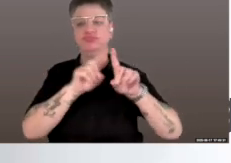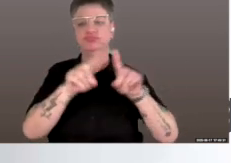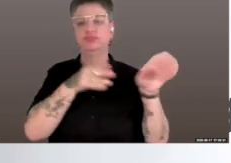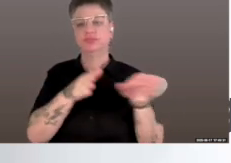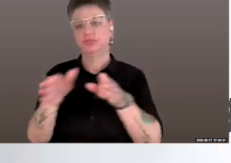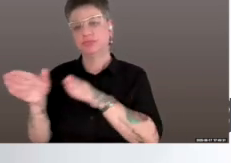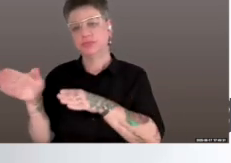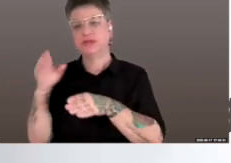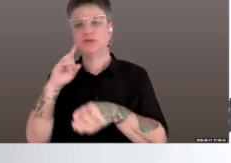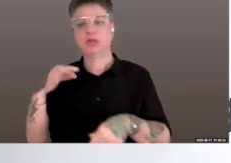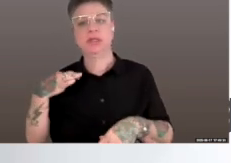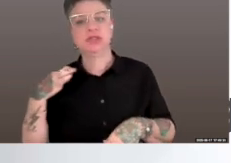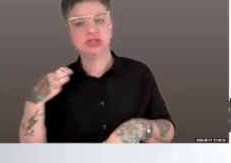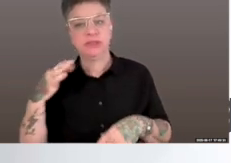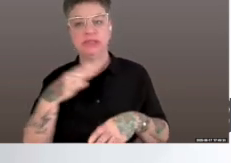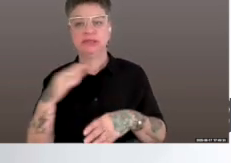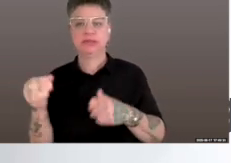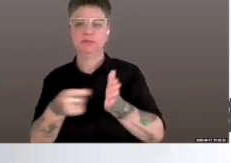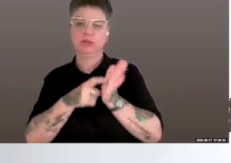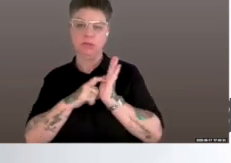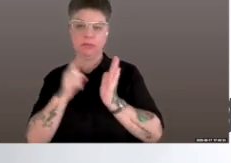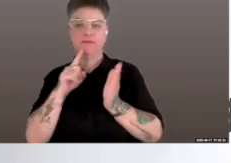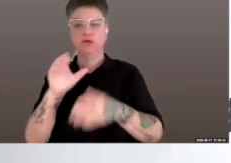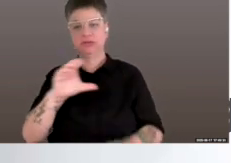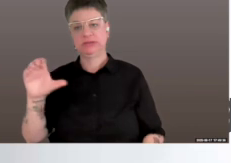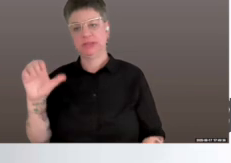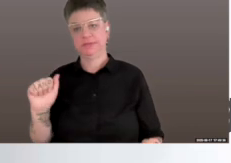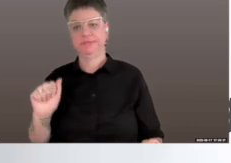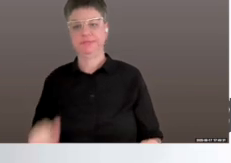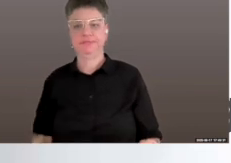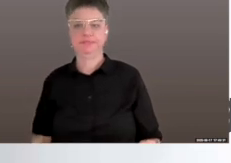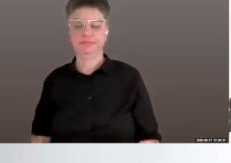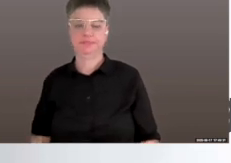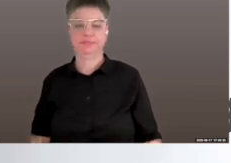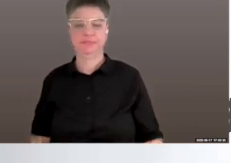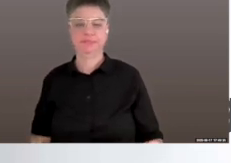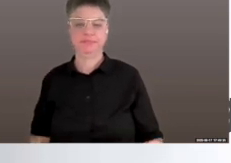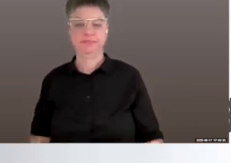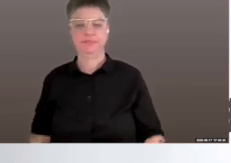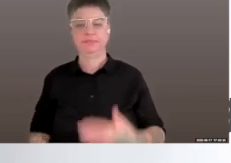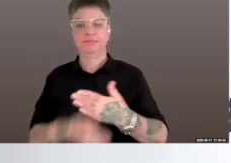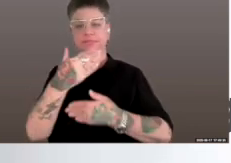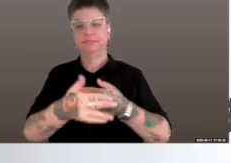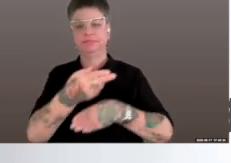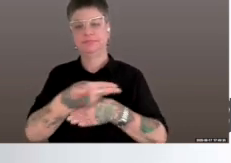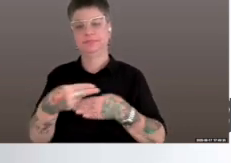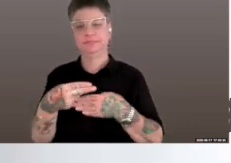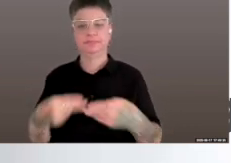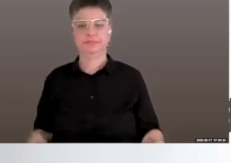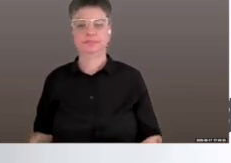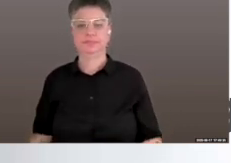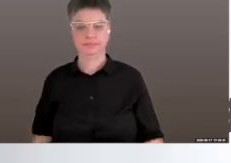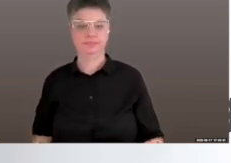different incentive programs. For example, we are looking to align on income verification, household size